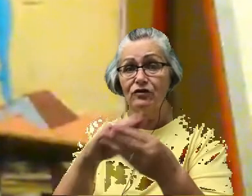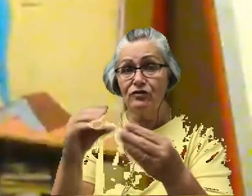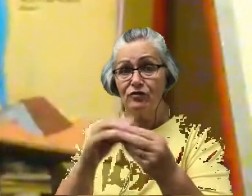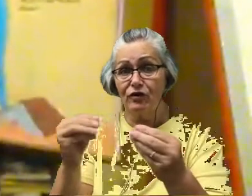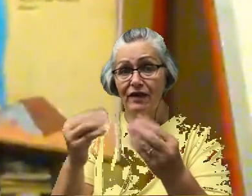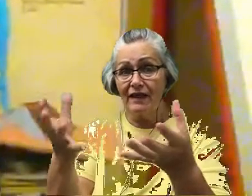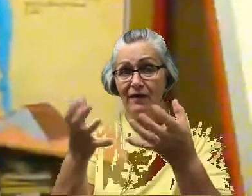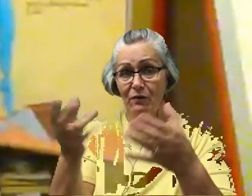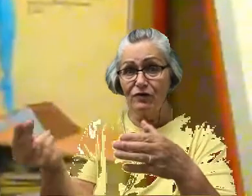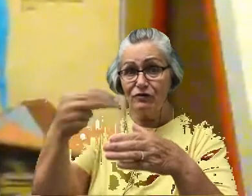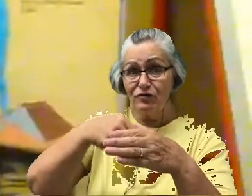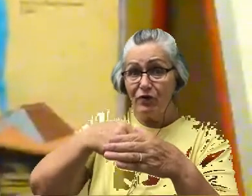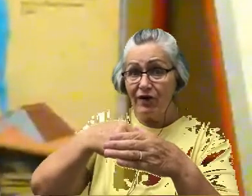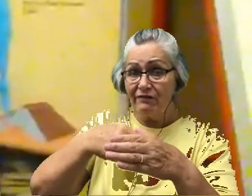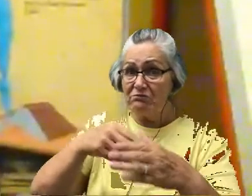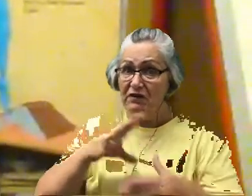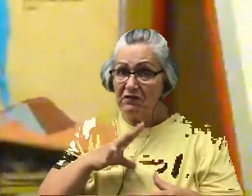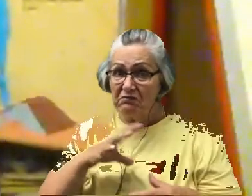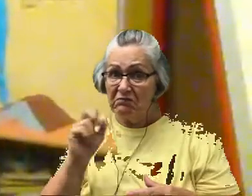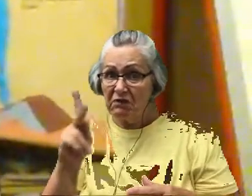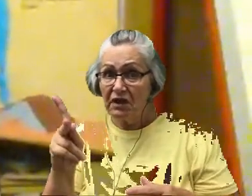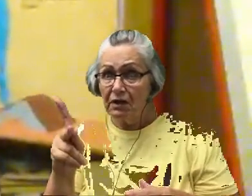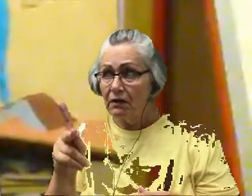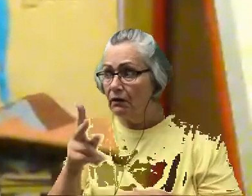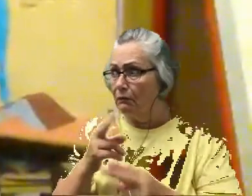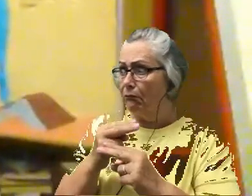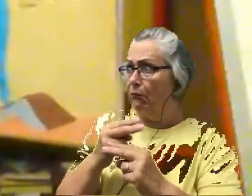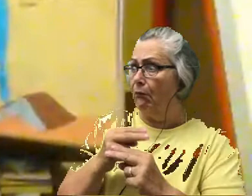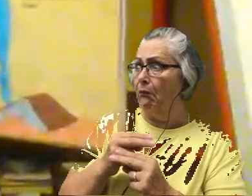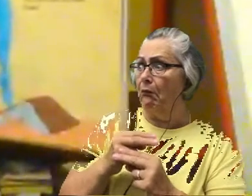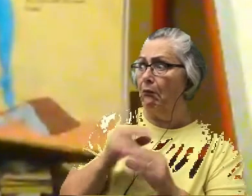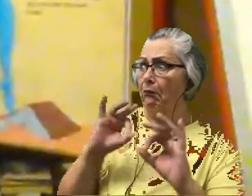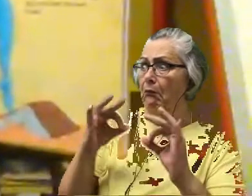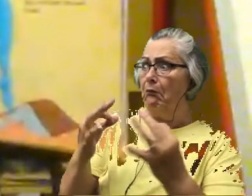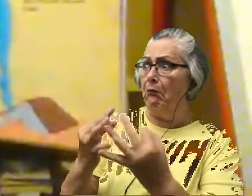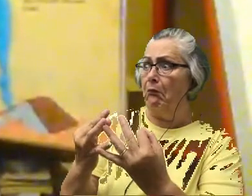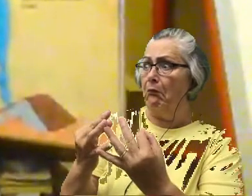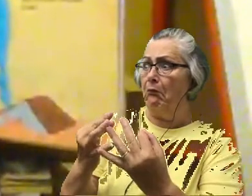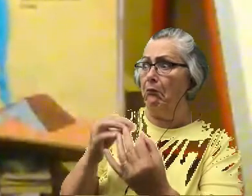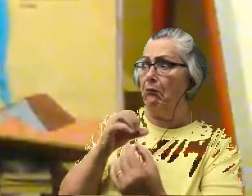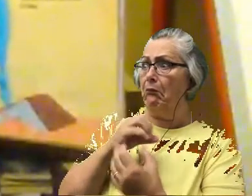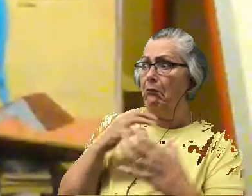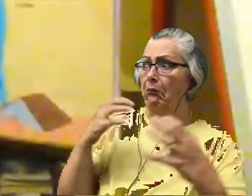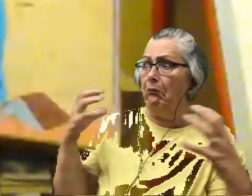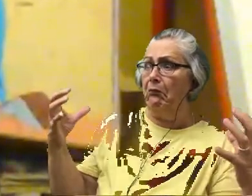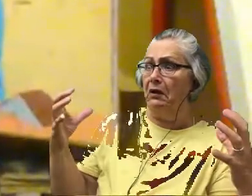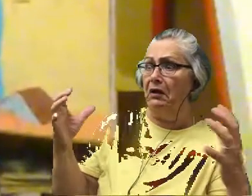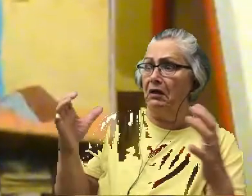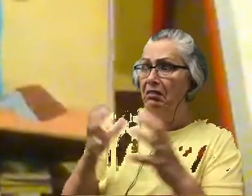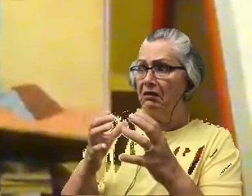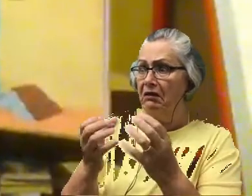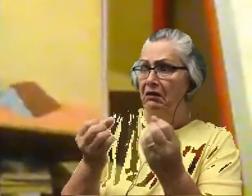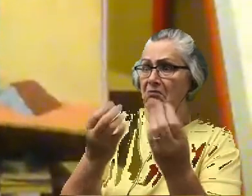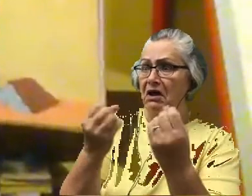us. Don't mind, do you? Rabbit looked at Froggy's family. Big frogs and little frogs, dozens and